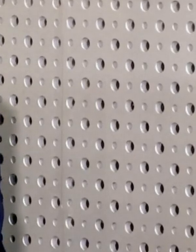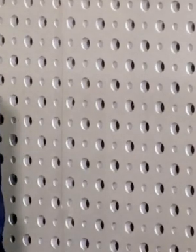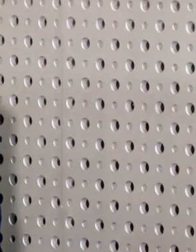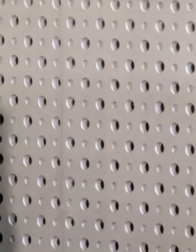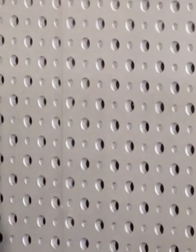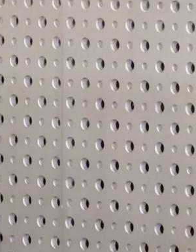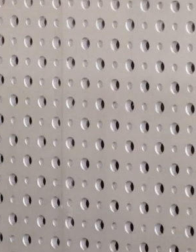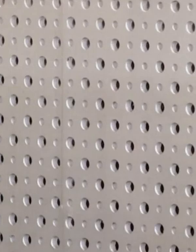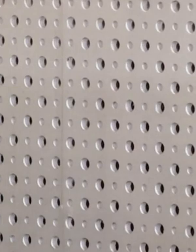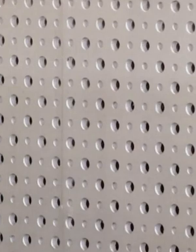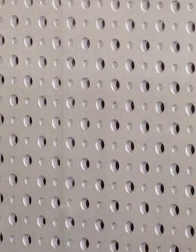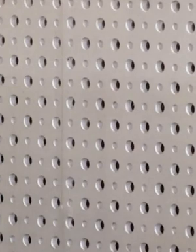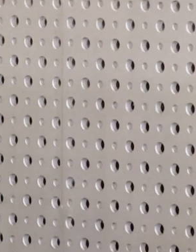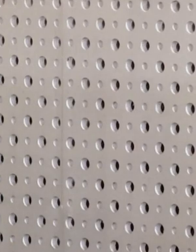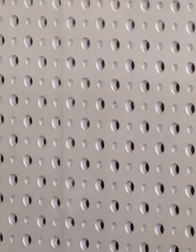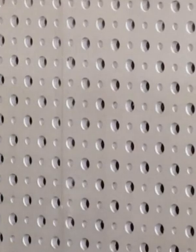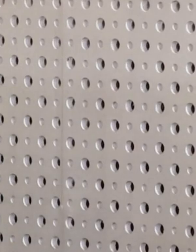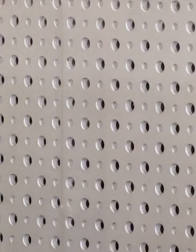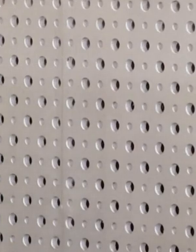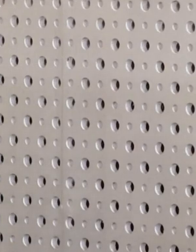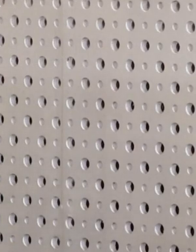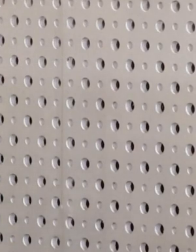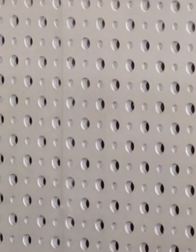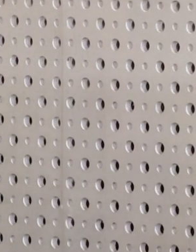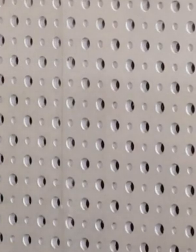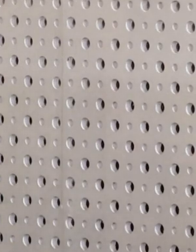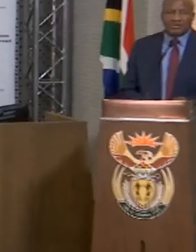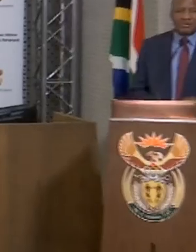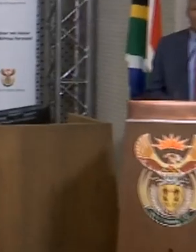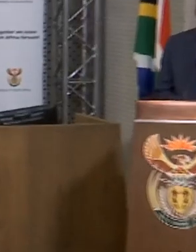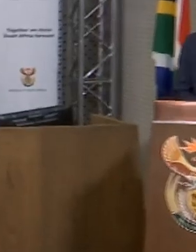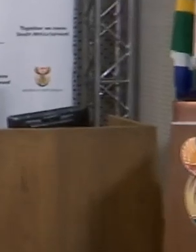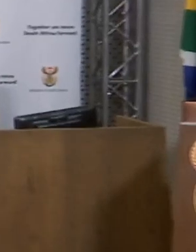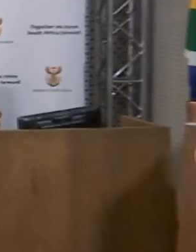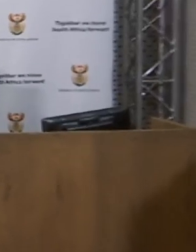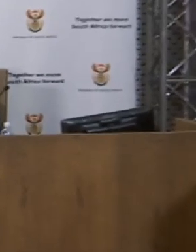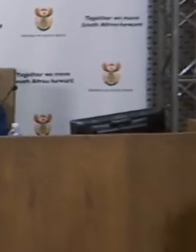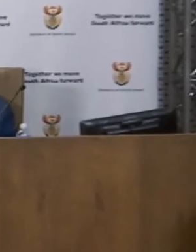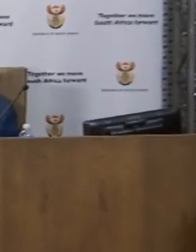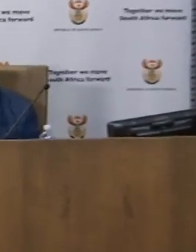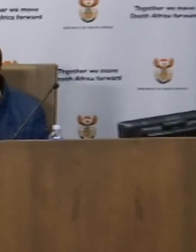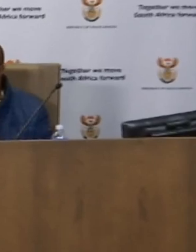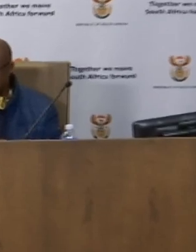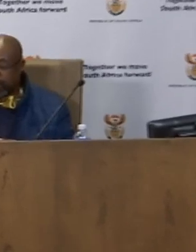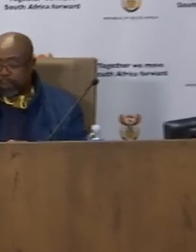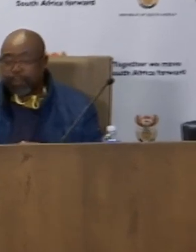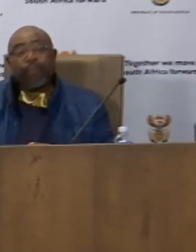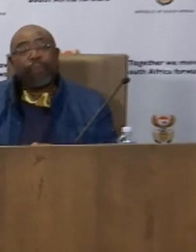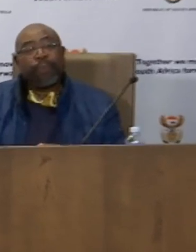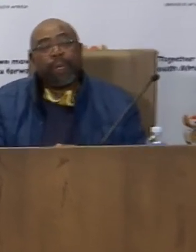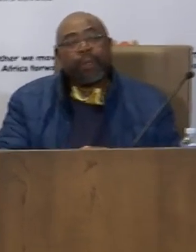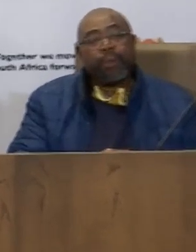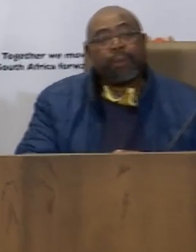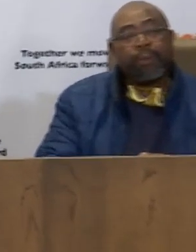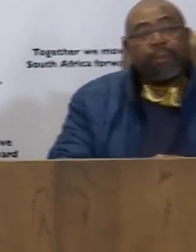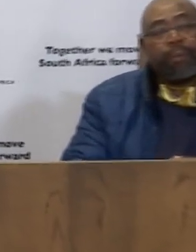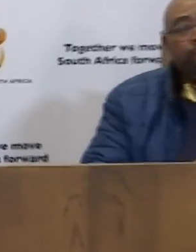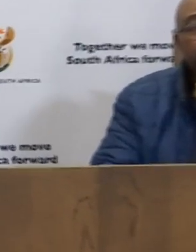Mr. Mamluko. Okay. Just to indicate, colleagues, that final details in terms